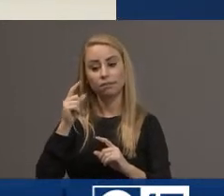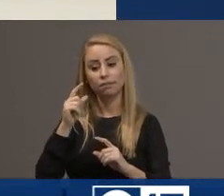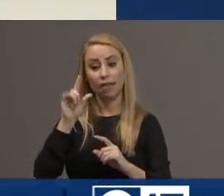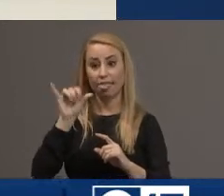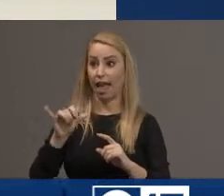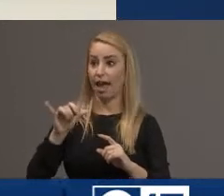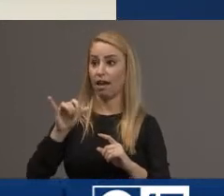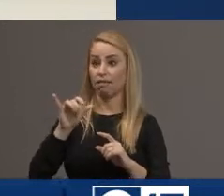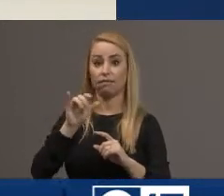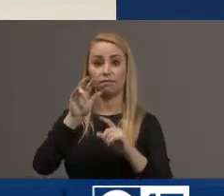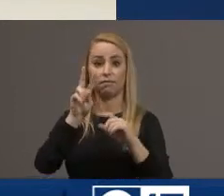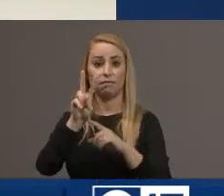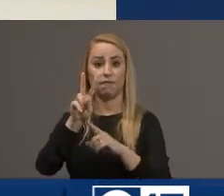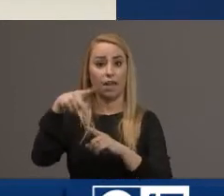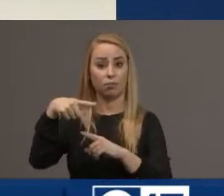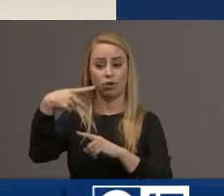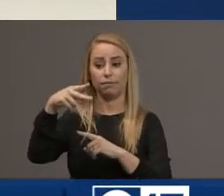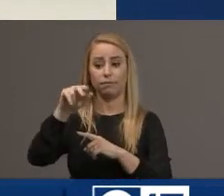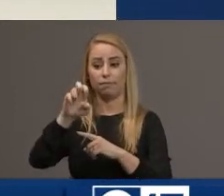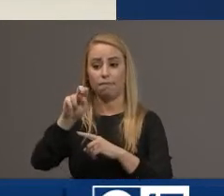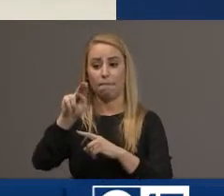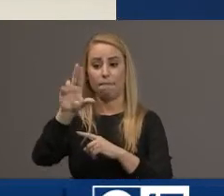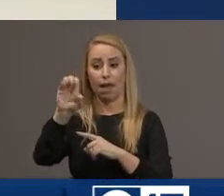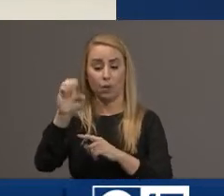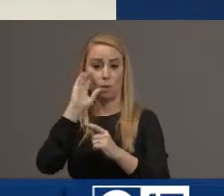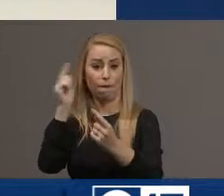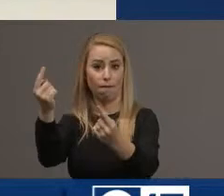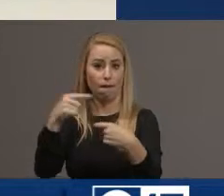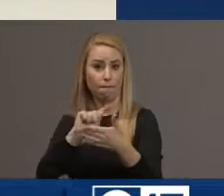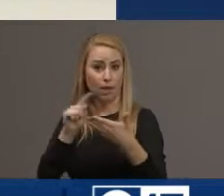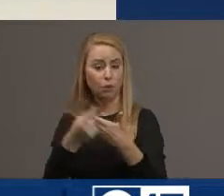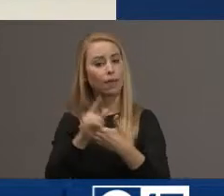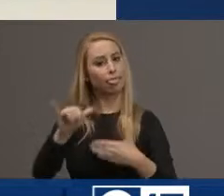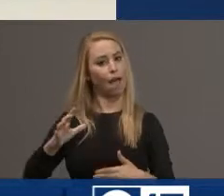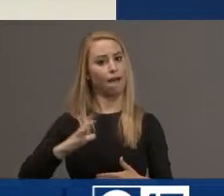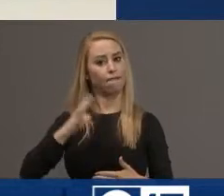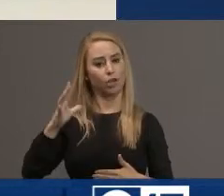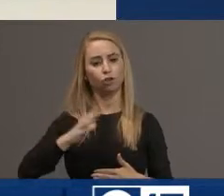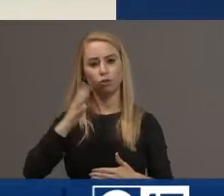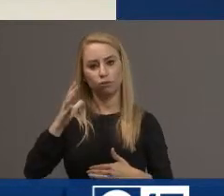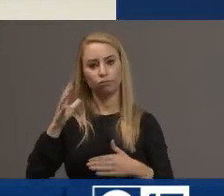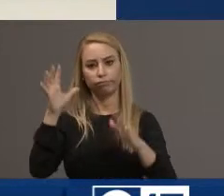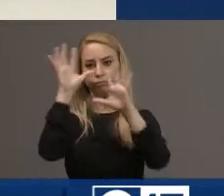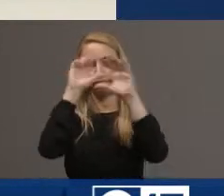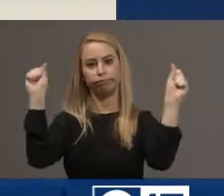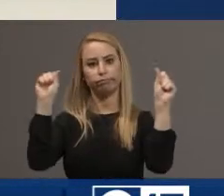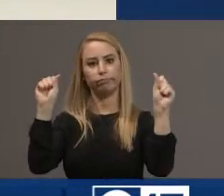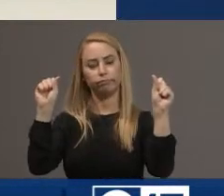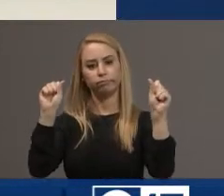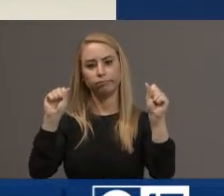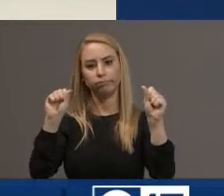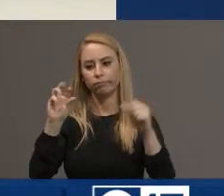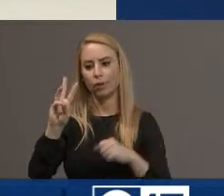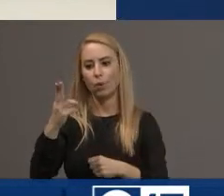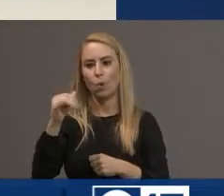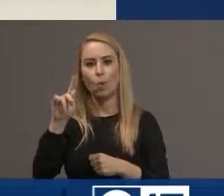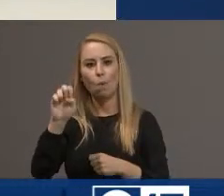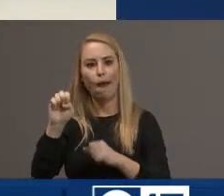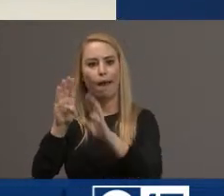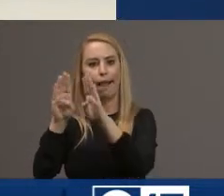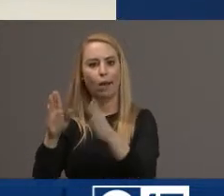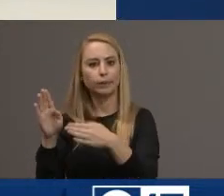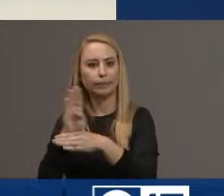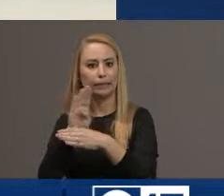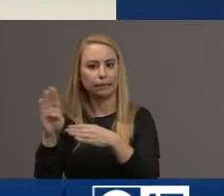visit that's happening with Vice President Pence next week. And I have a job to